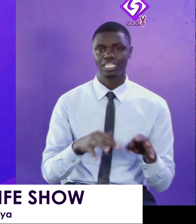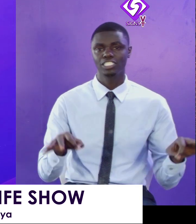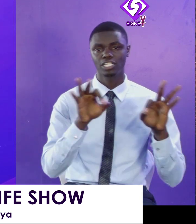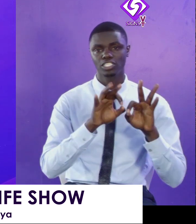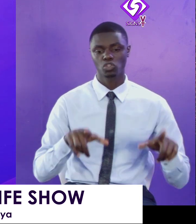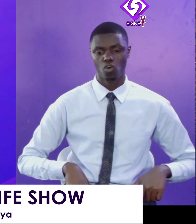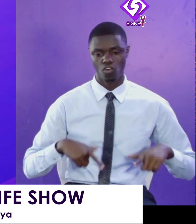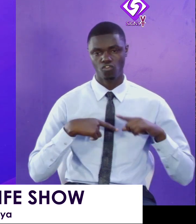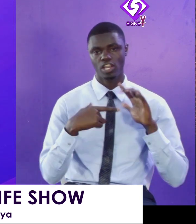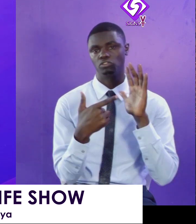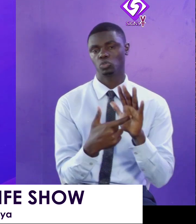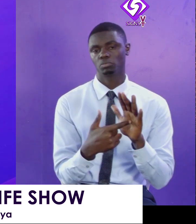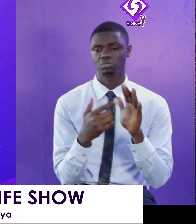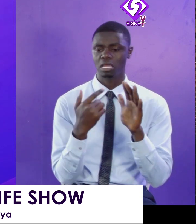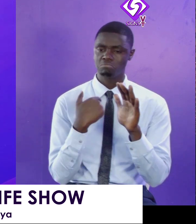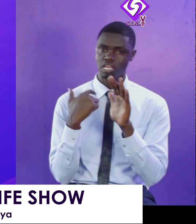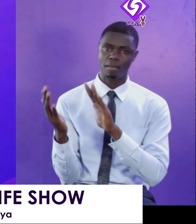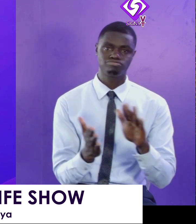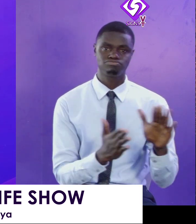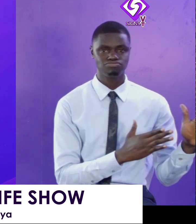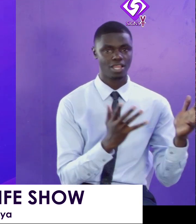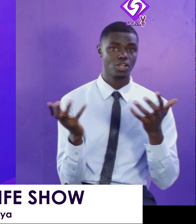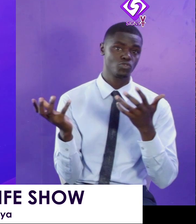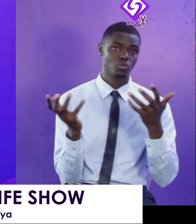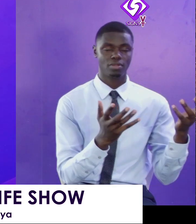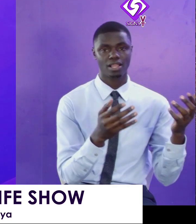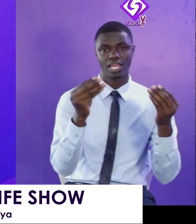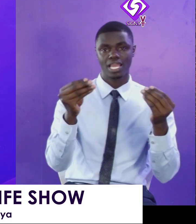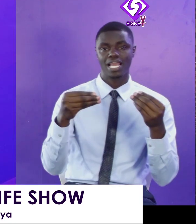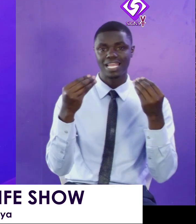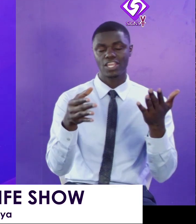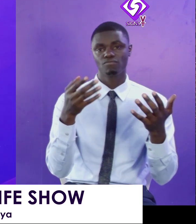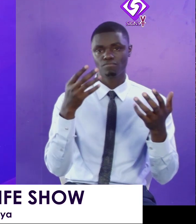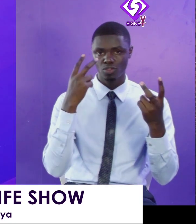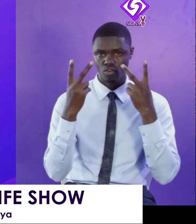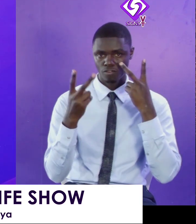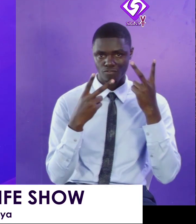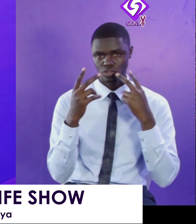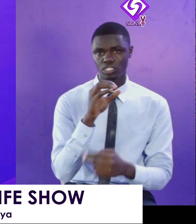show. But as I'm planning to bring him, just give me your views on